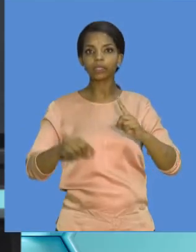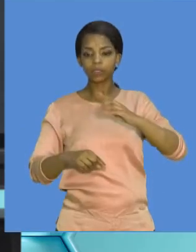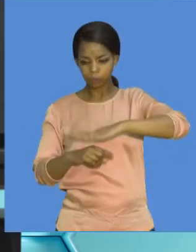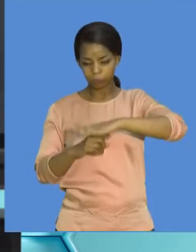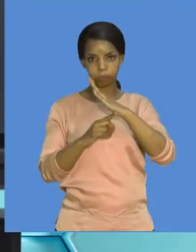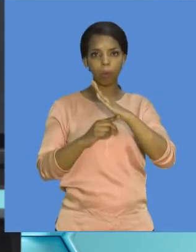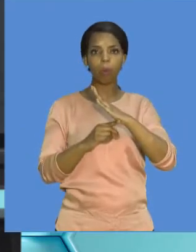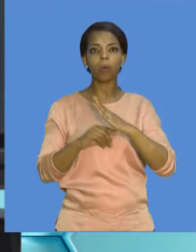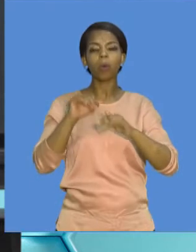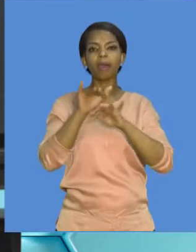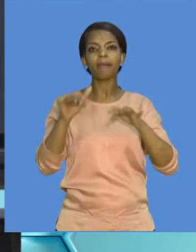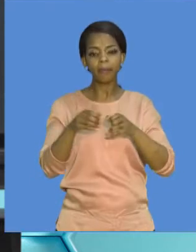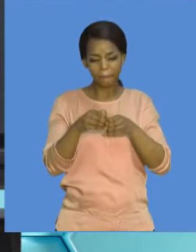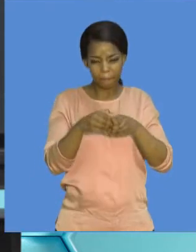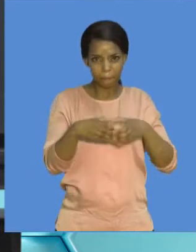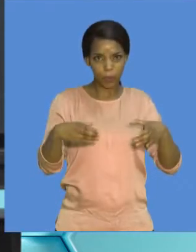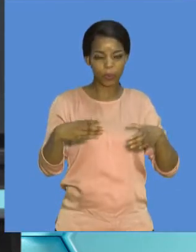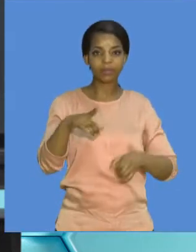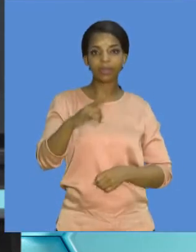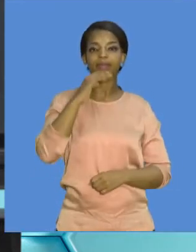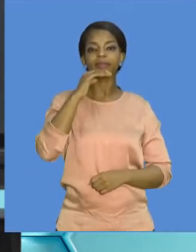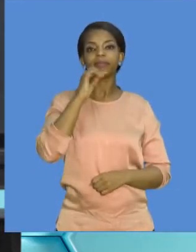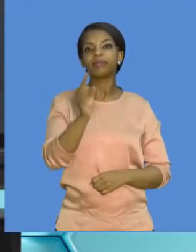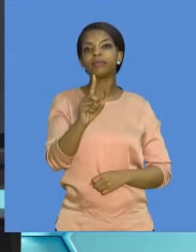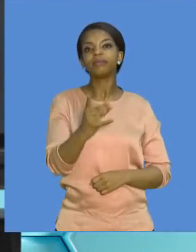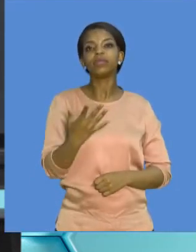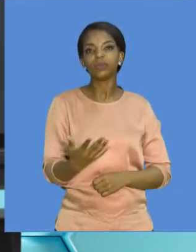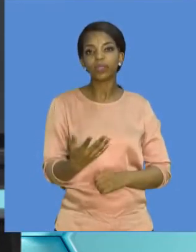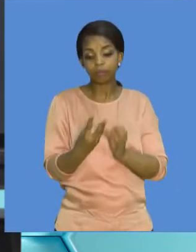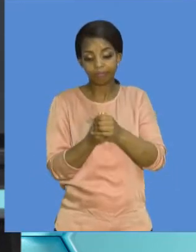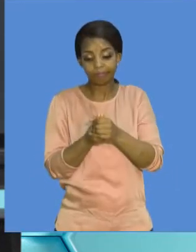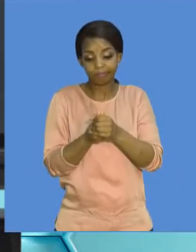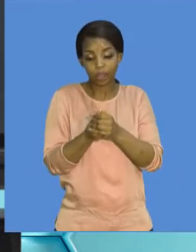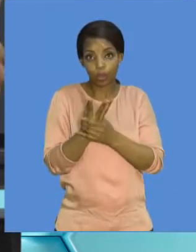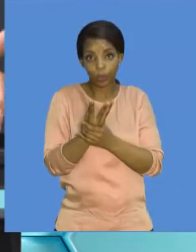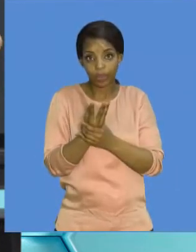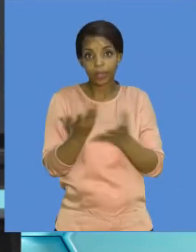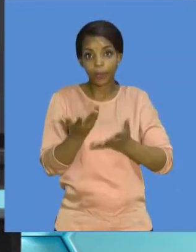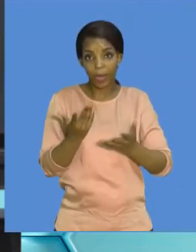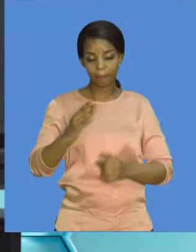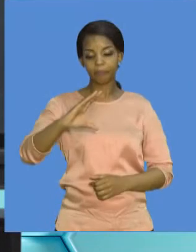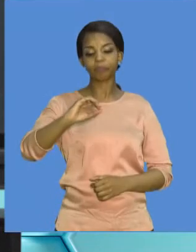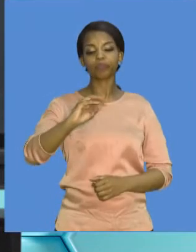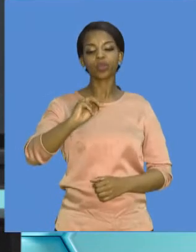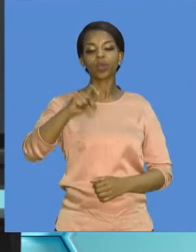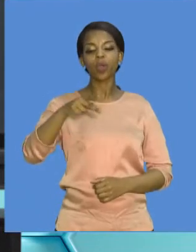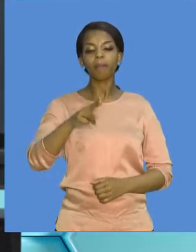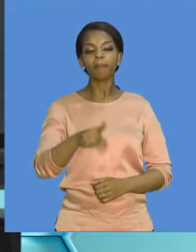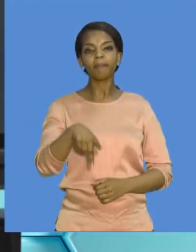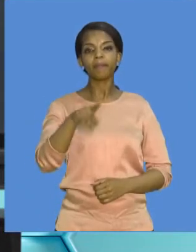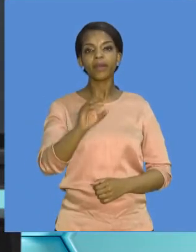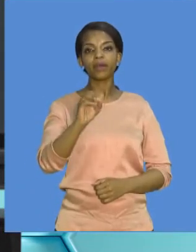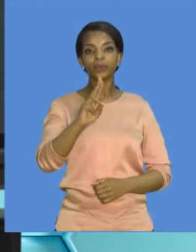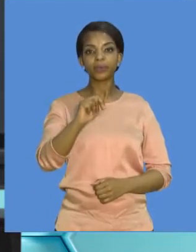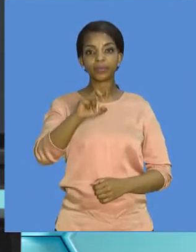you talk about growth under compound patterns, we are saying the longer the time, your growth